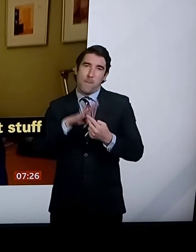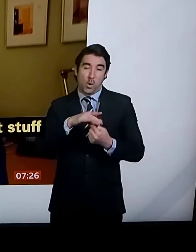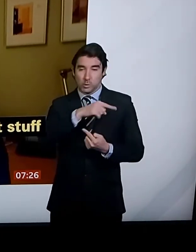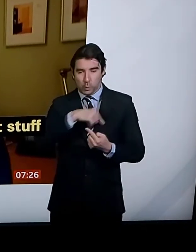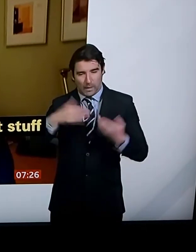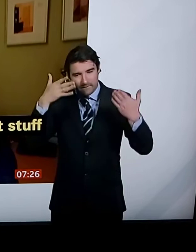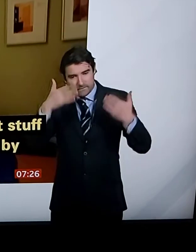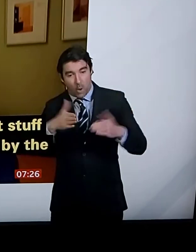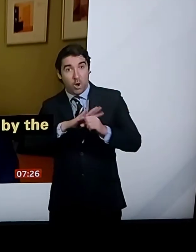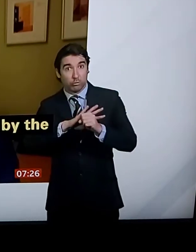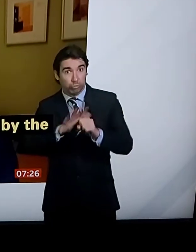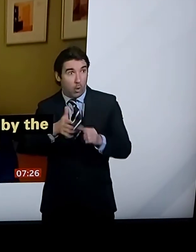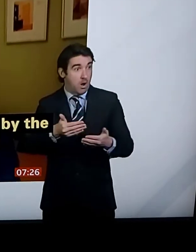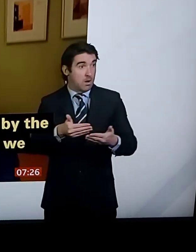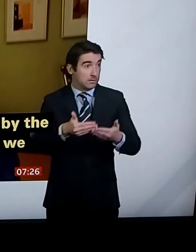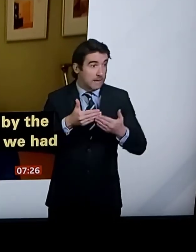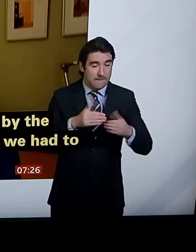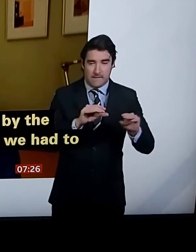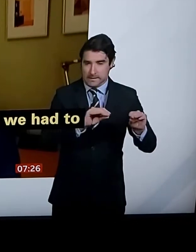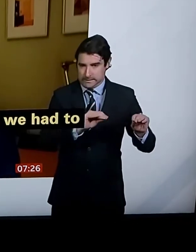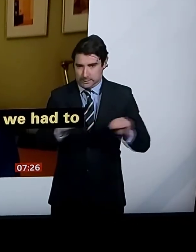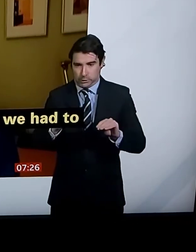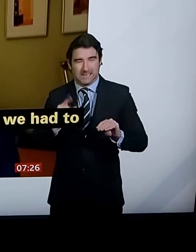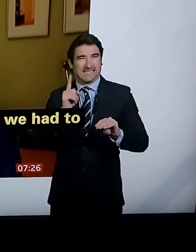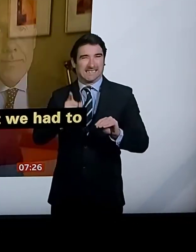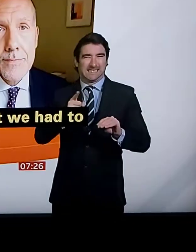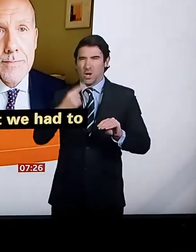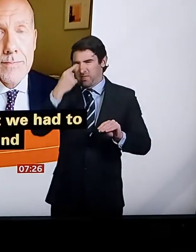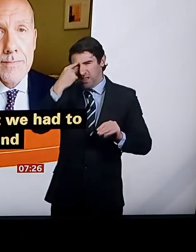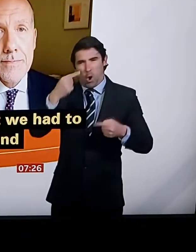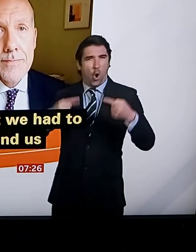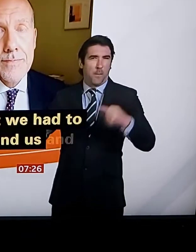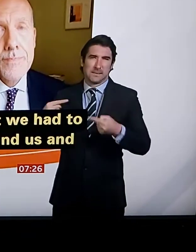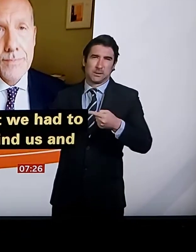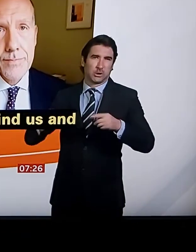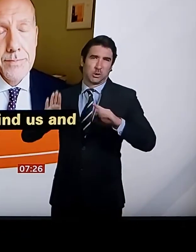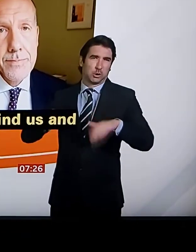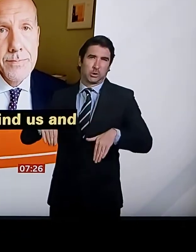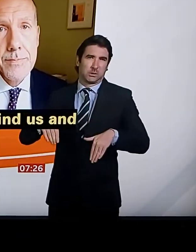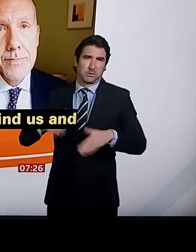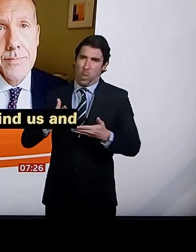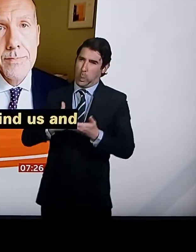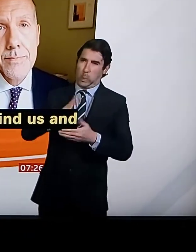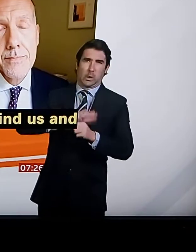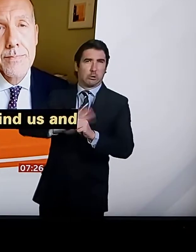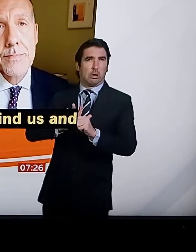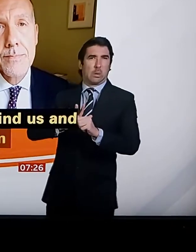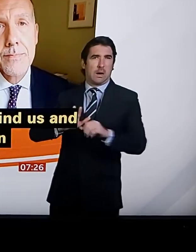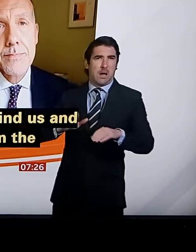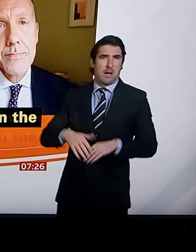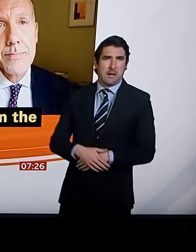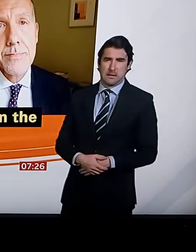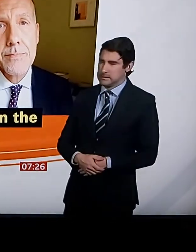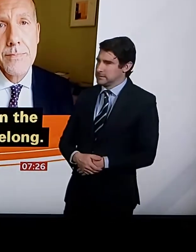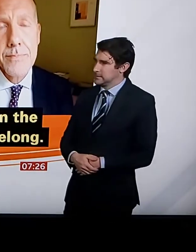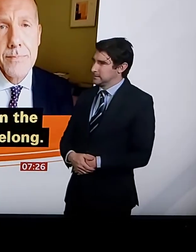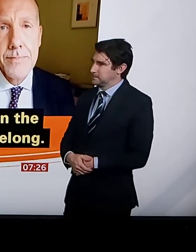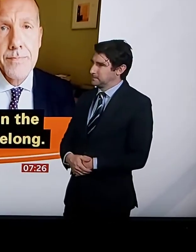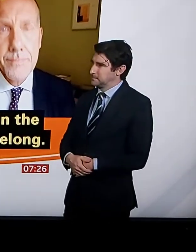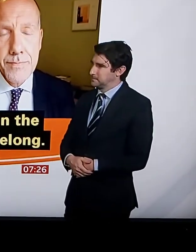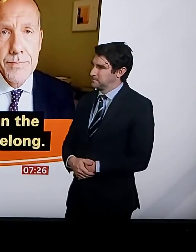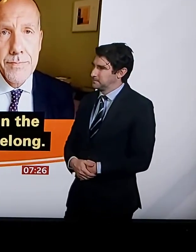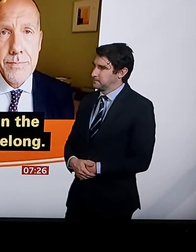teaching young people in the classroom where they belong. Geoff, the students we've just been speaking to are A-level students, but there's been a lot of attention now in the last 24